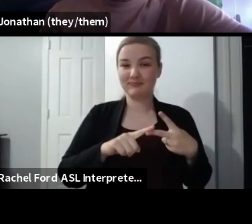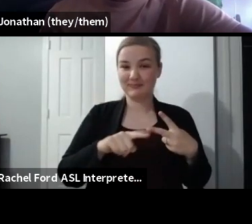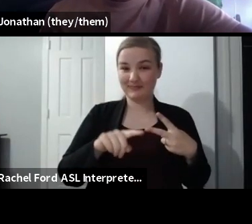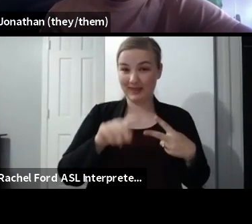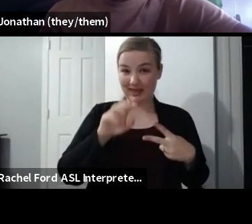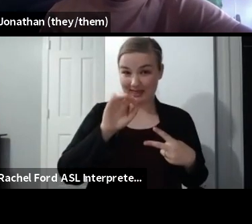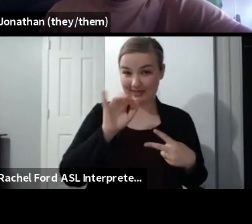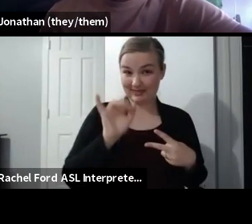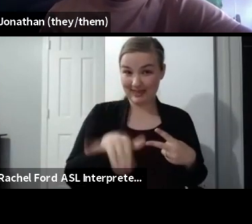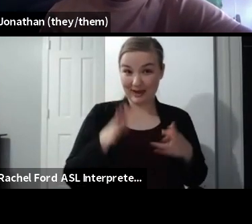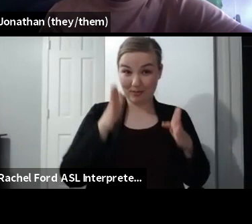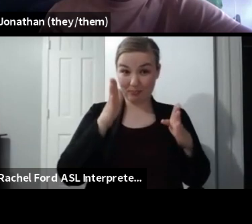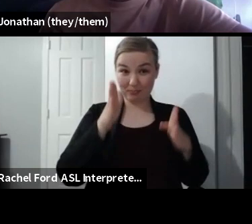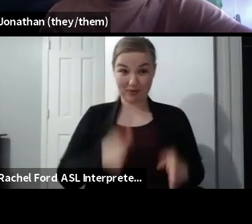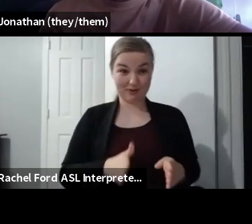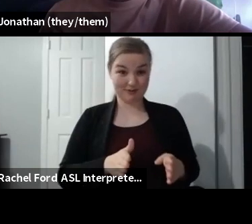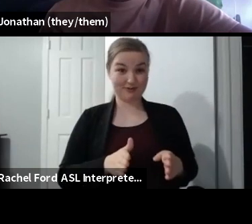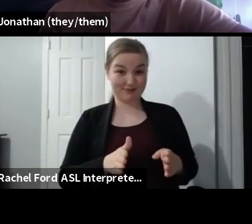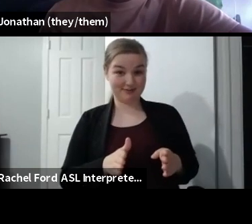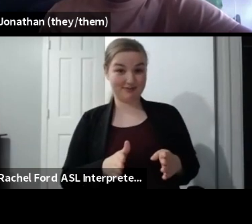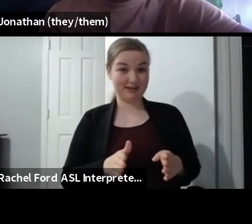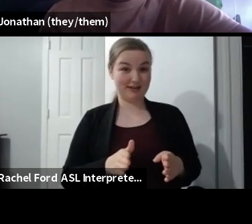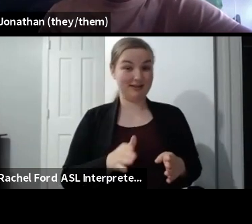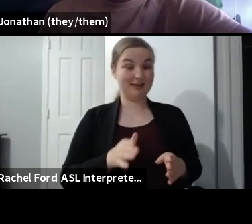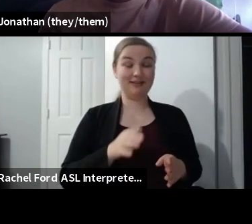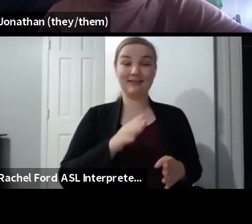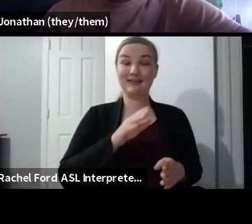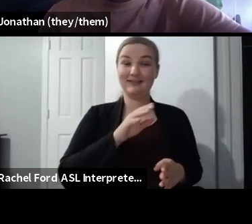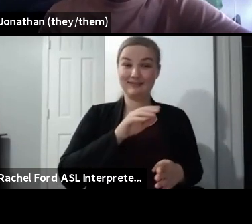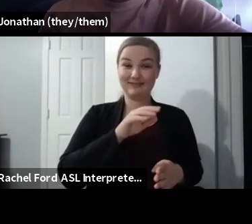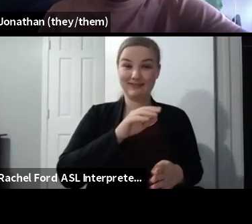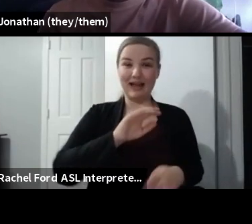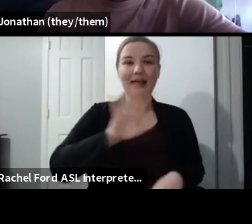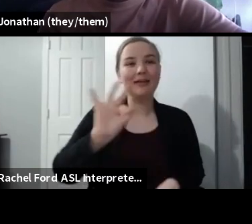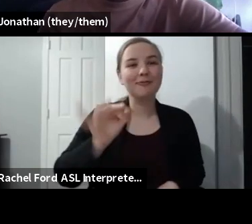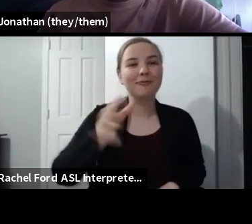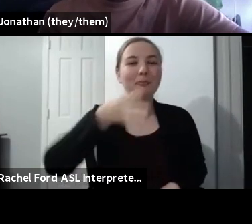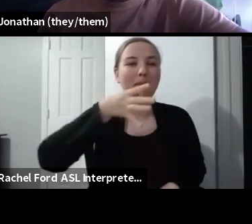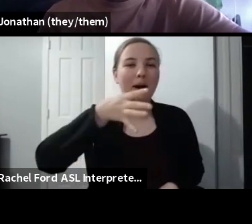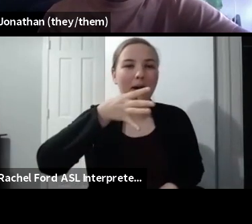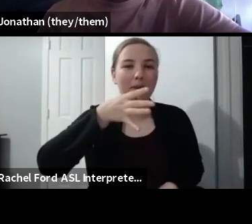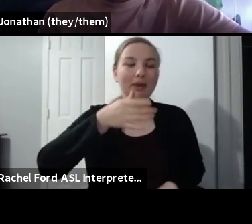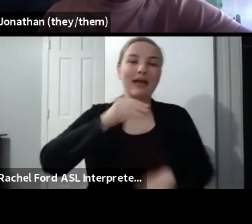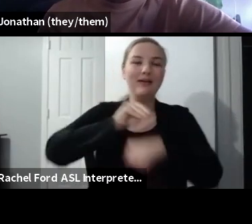is being created sits in the audience, what happens?